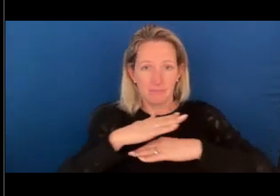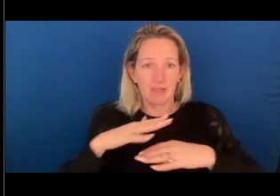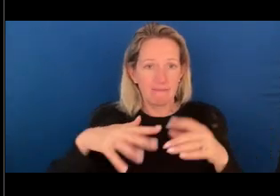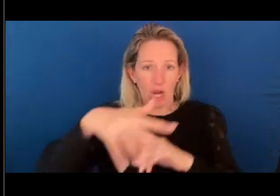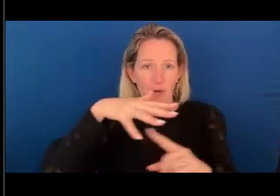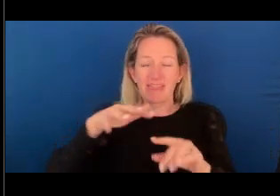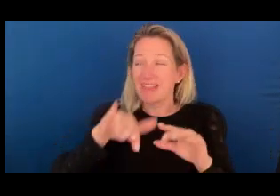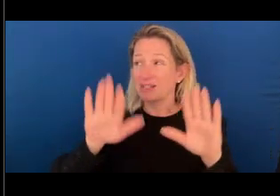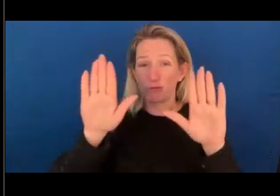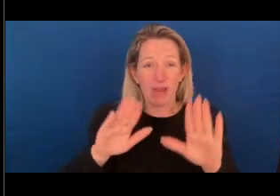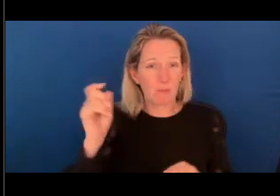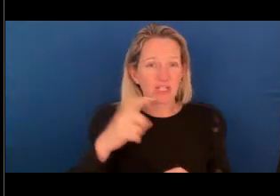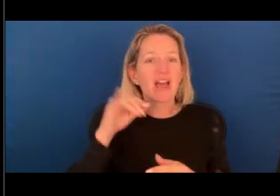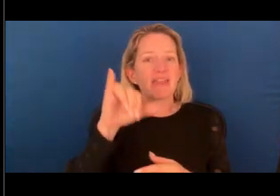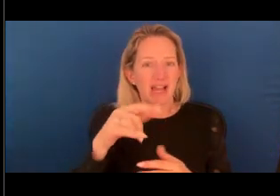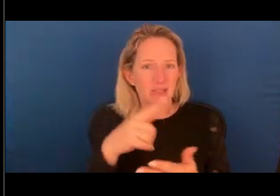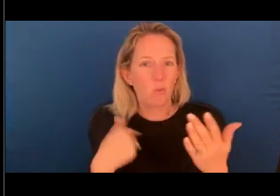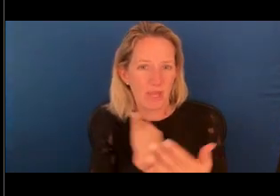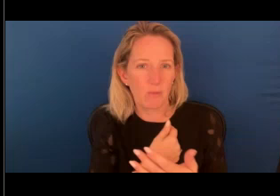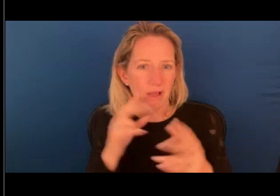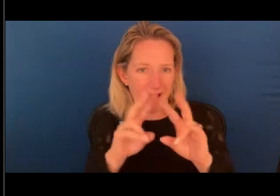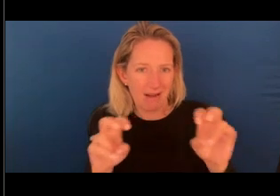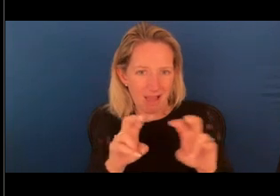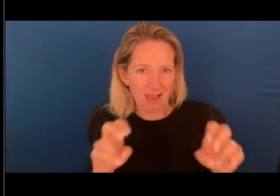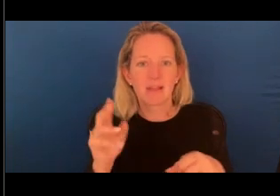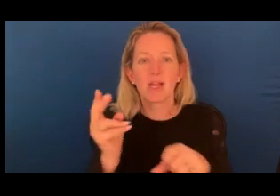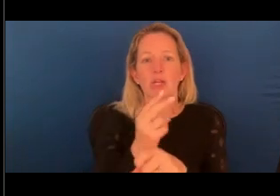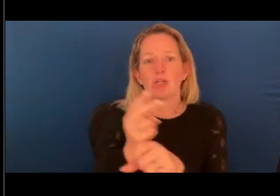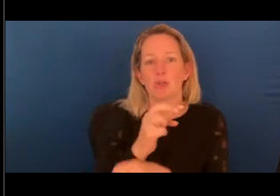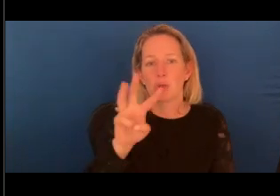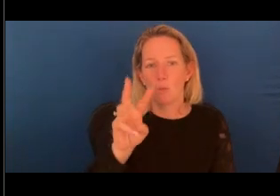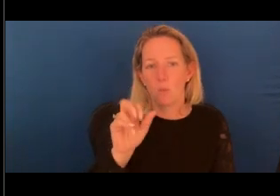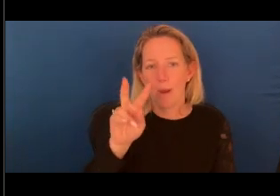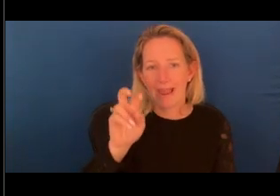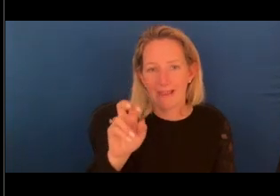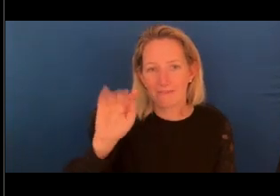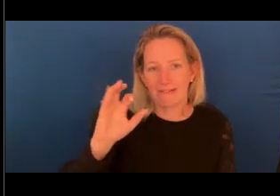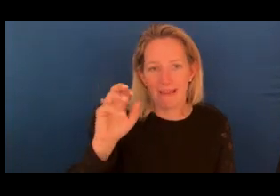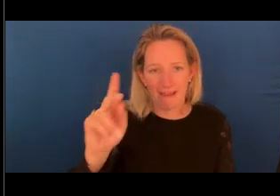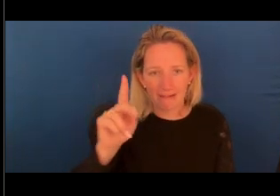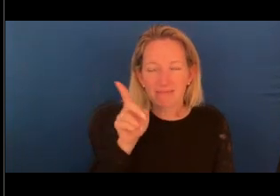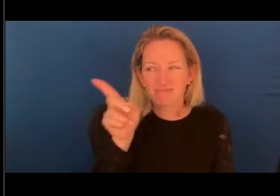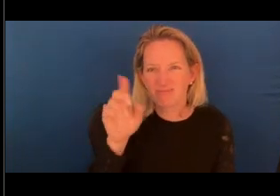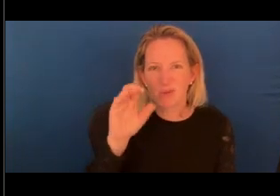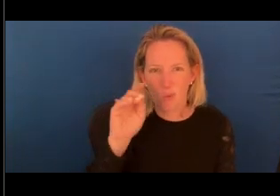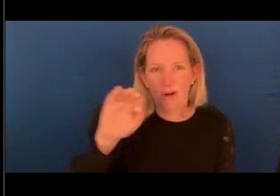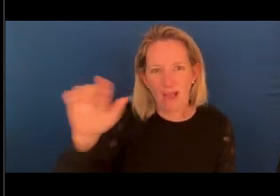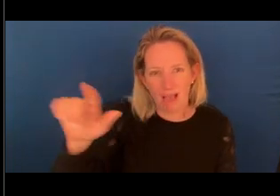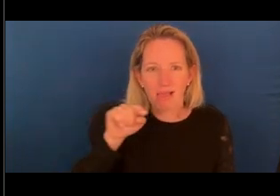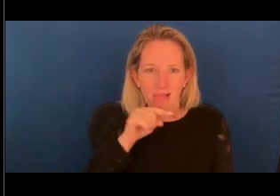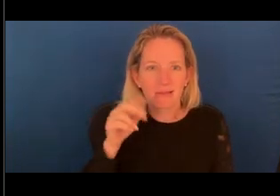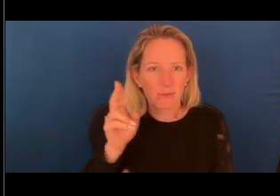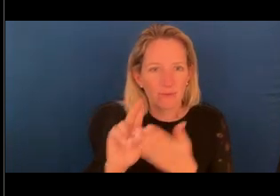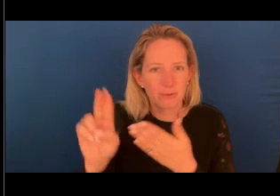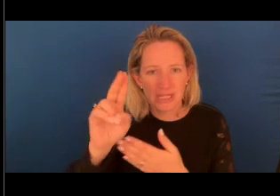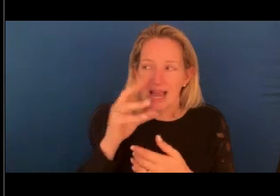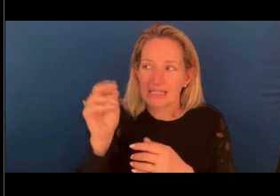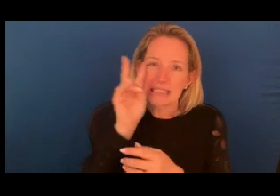We're actually going to be putting these robots in a wave tank at Cornell and actually see how well they perform in actual wave and turbid conditions.